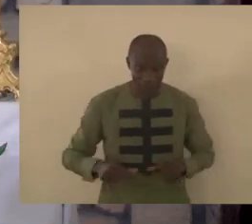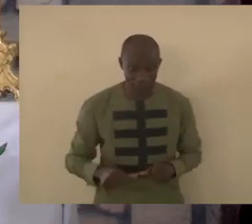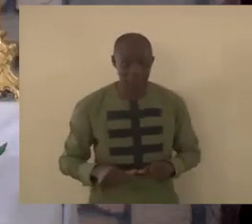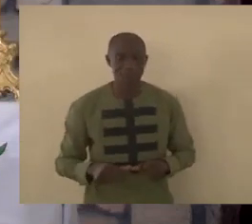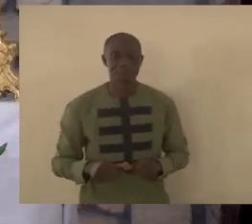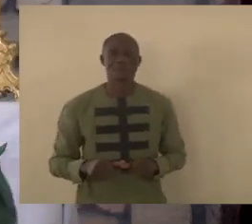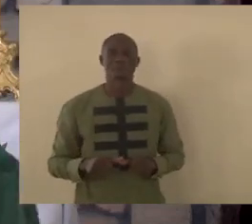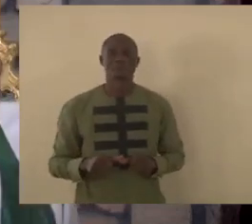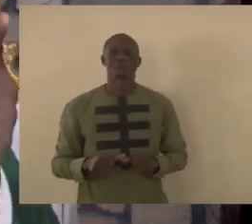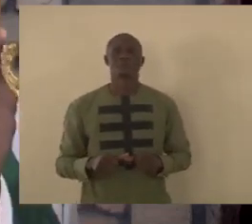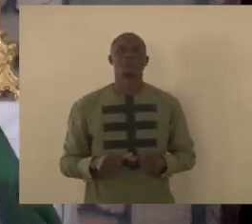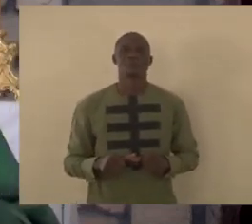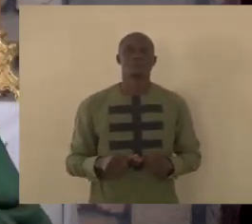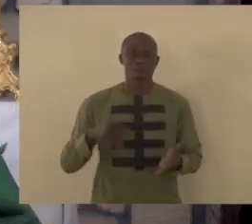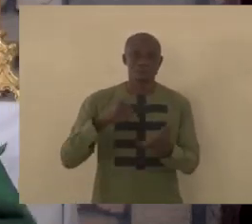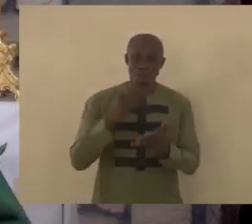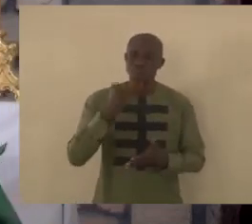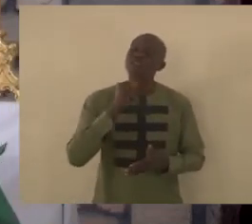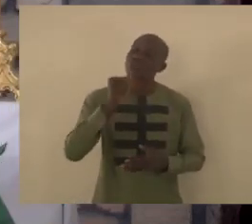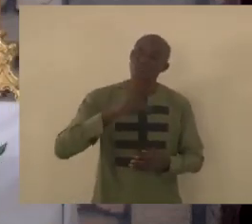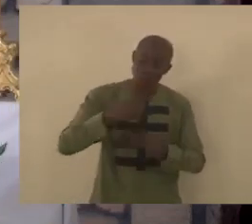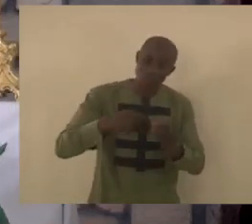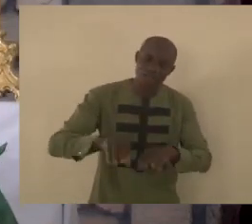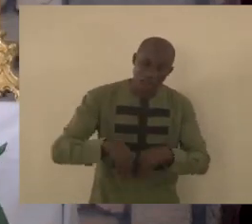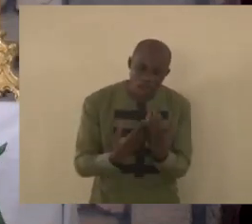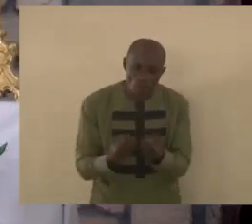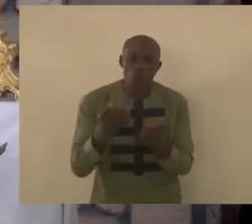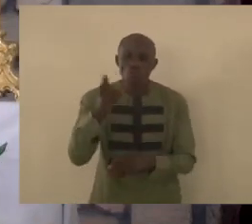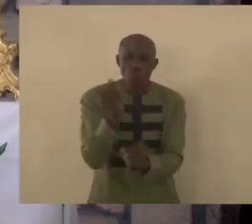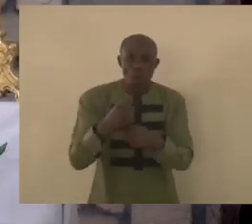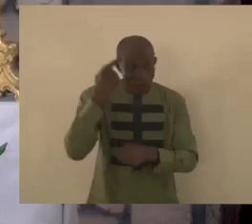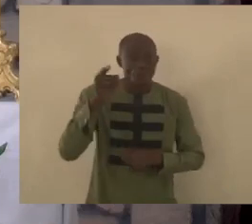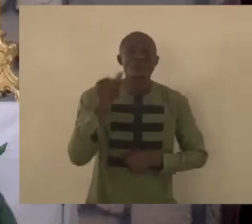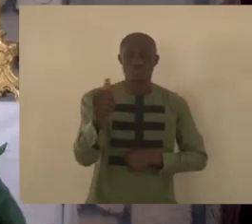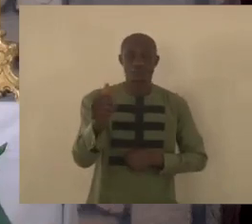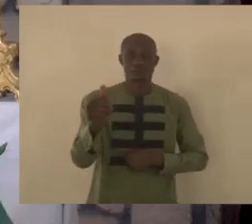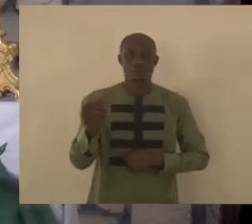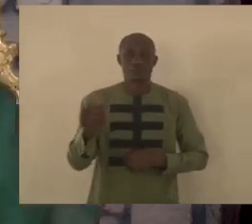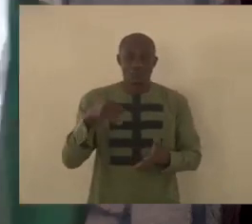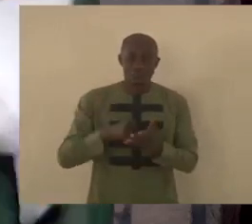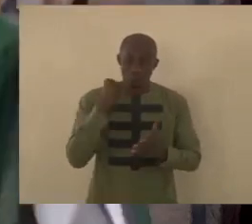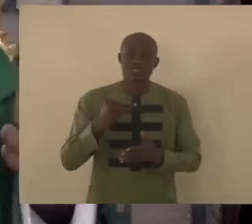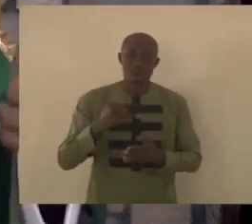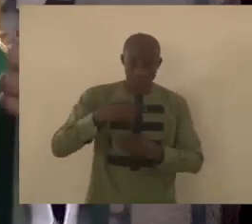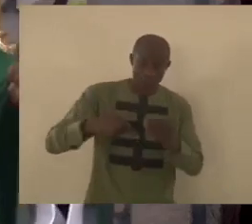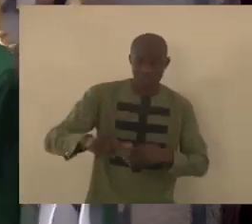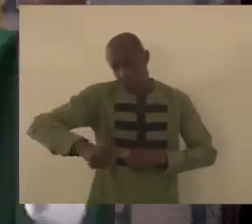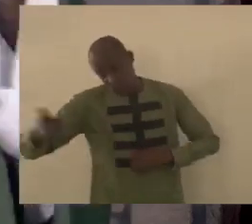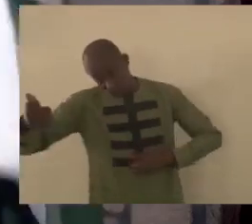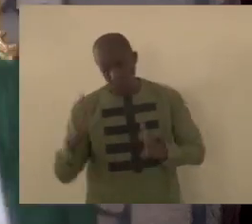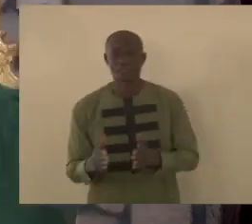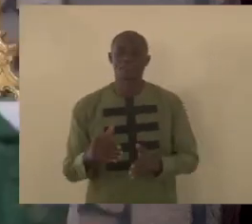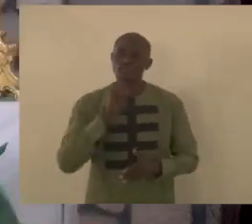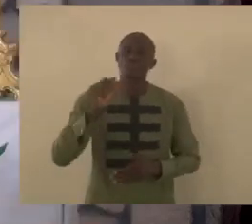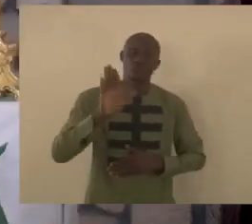Gozape, another one in... It is not about how much you make for yourself, because leadership is about the other and